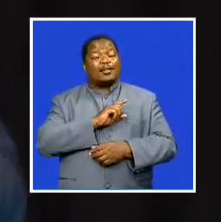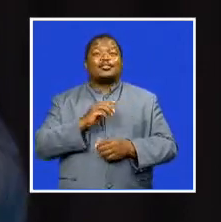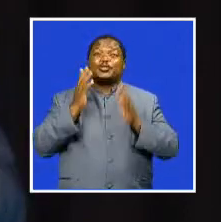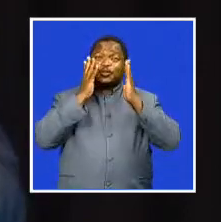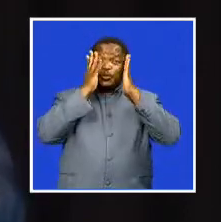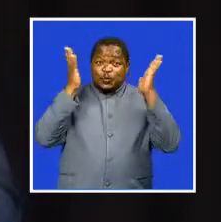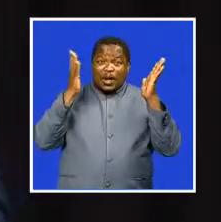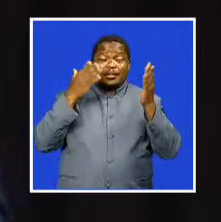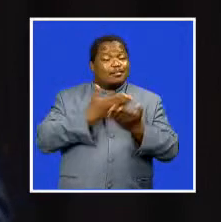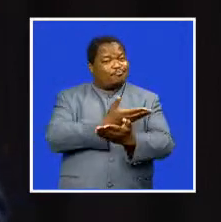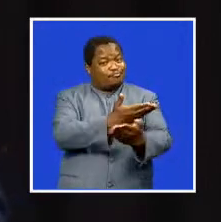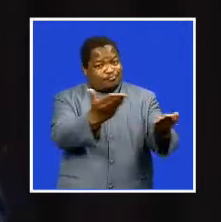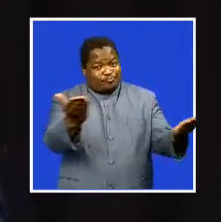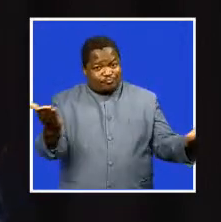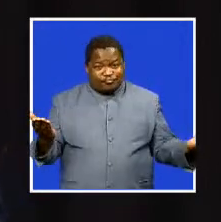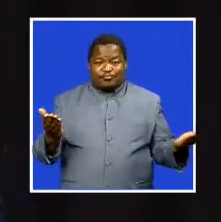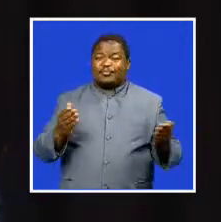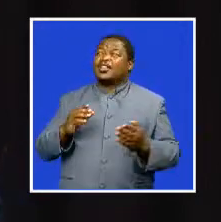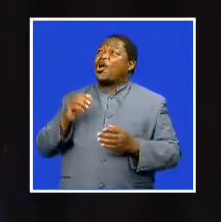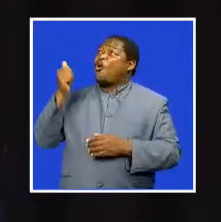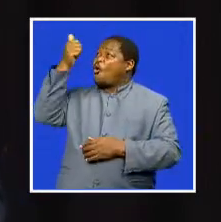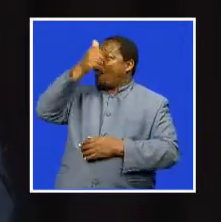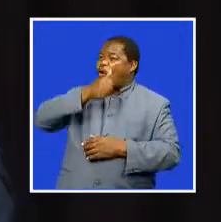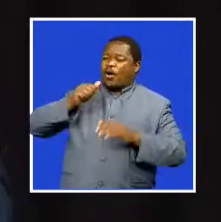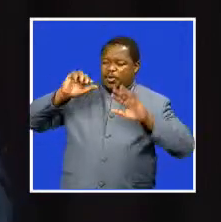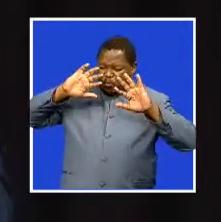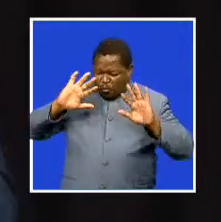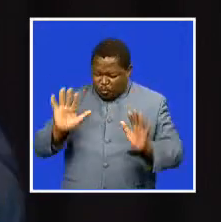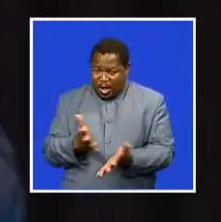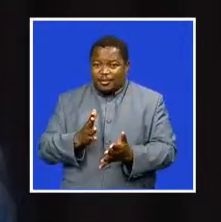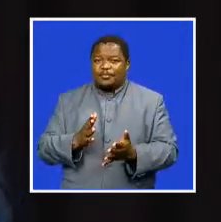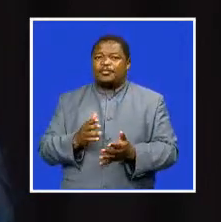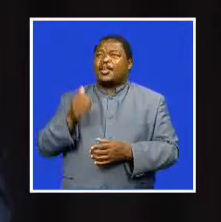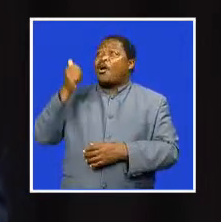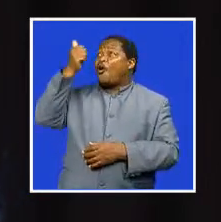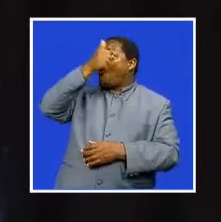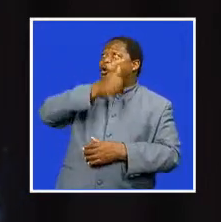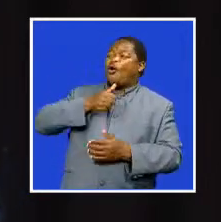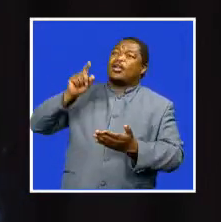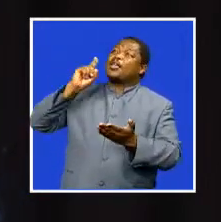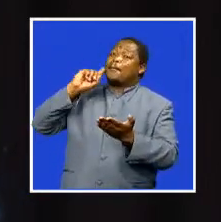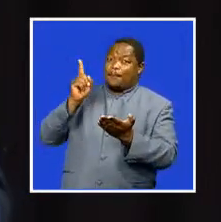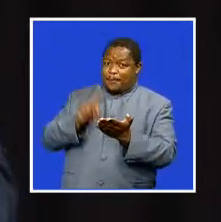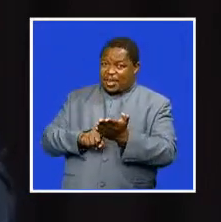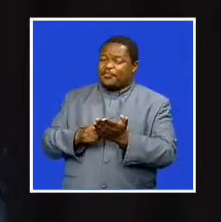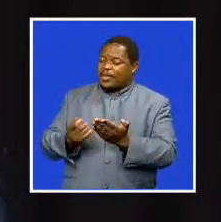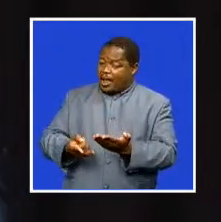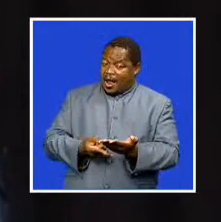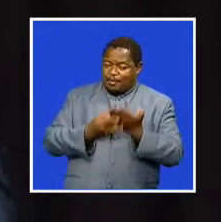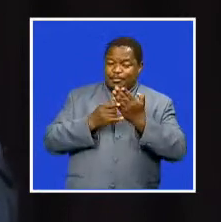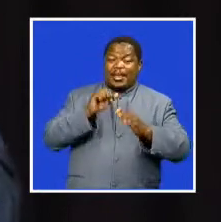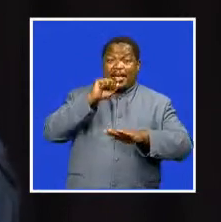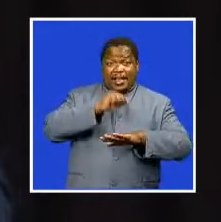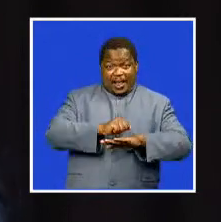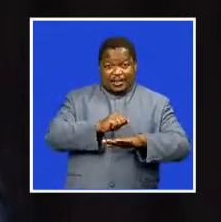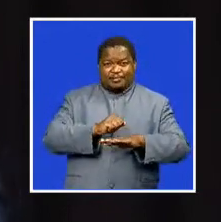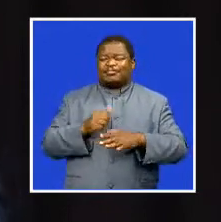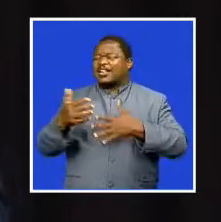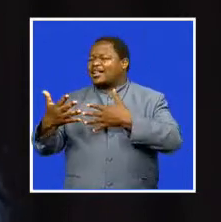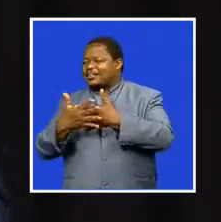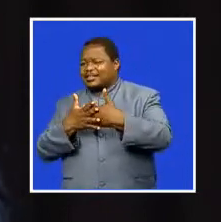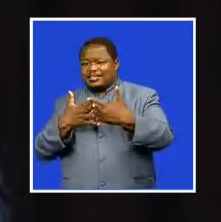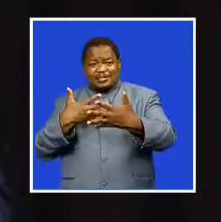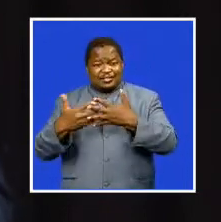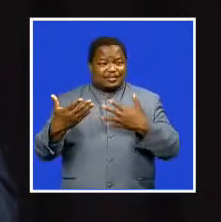tethu tonke tiqhamuka kuye naloko ukuthi nje sikhonile kulwa nalolu mkhuhlane lomkhulu kangaka lo